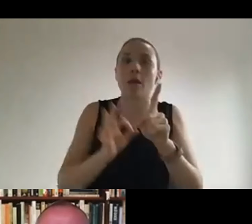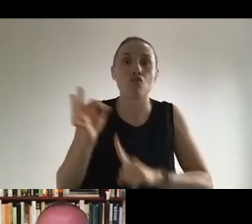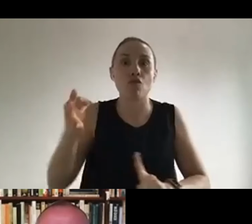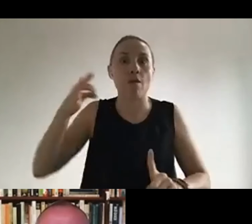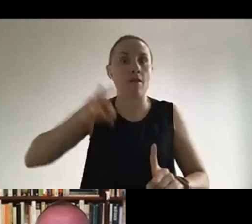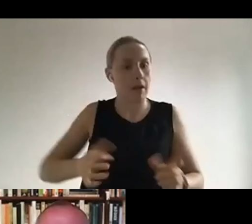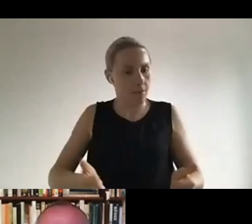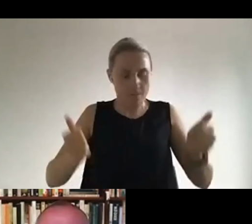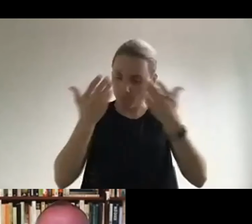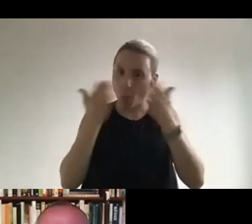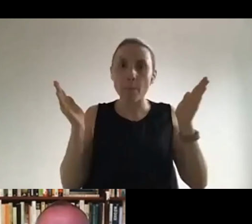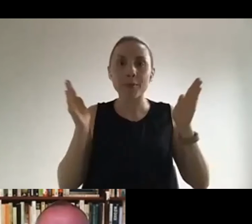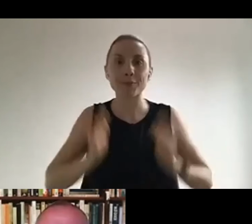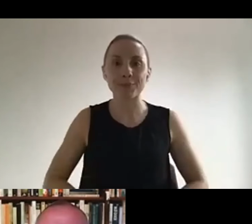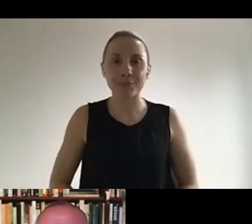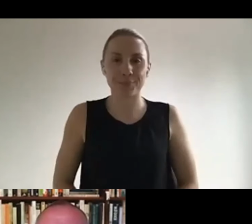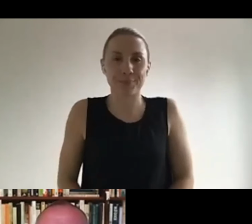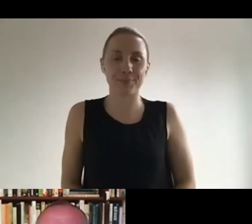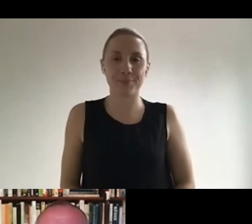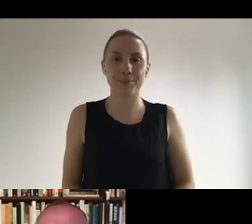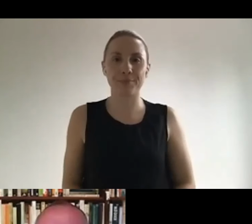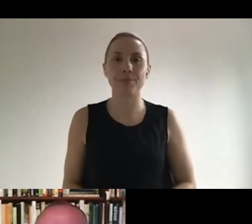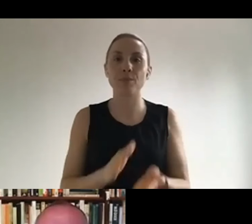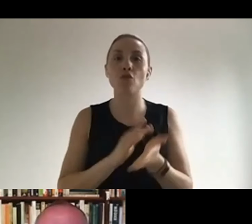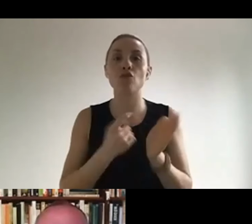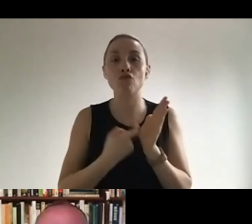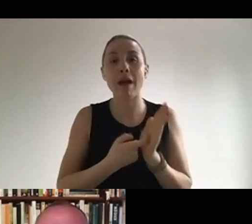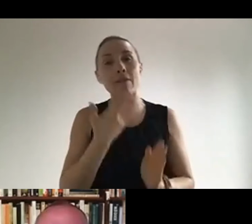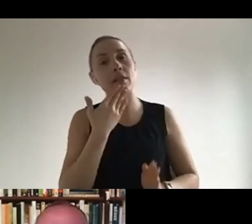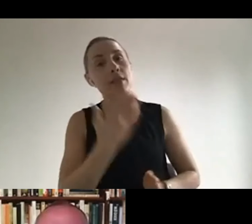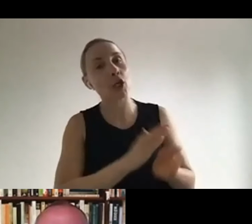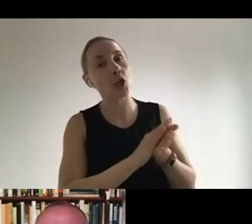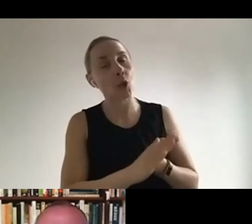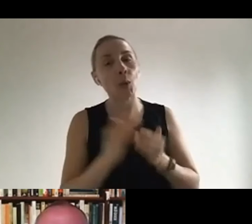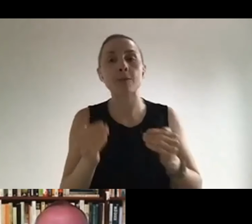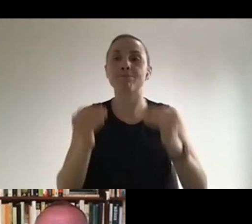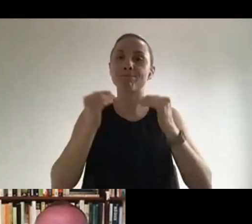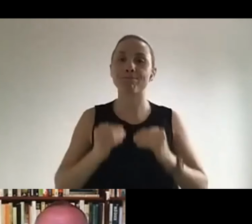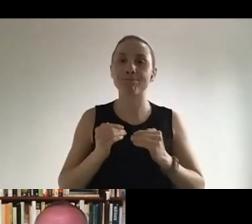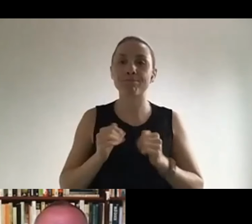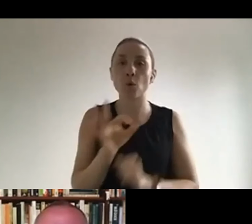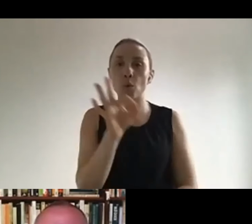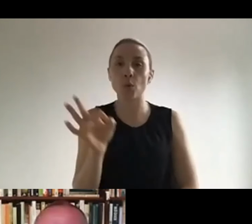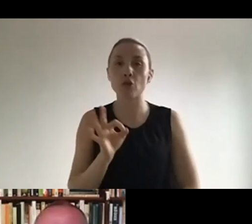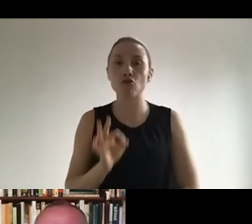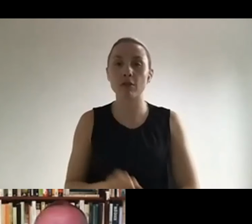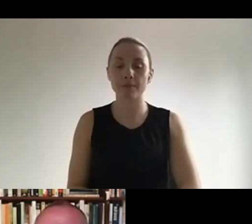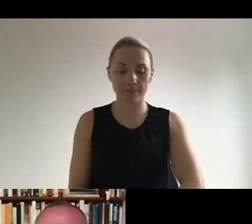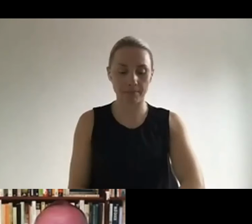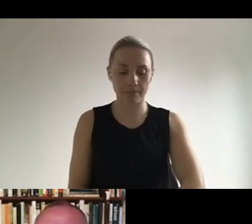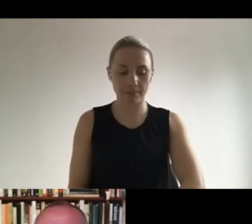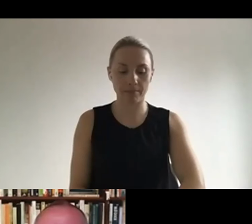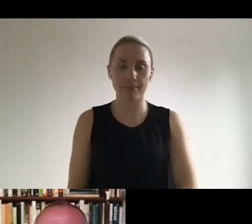Yeah. Okay. Thanks, Hugh. That's useful. So we've got another question asking about I